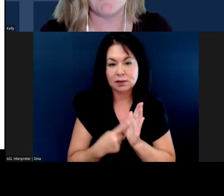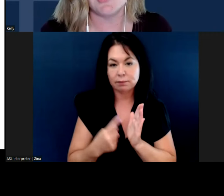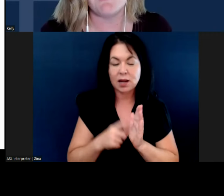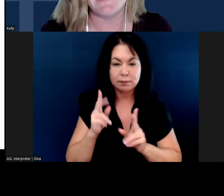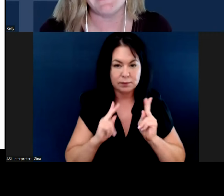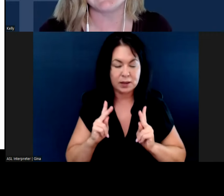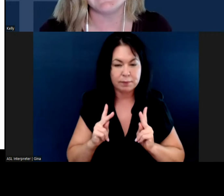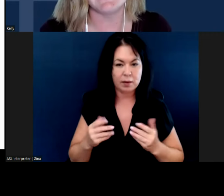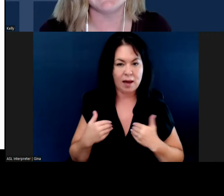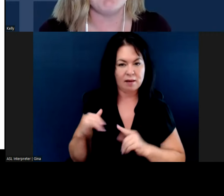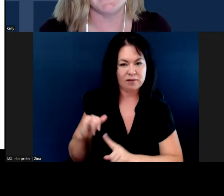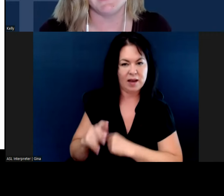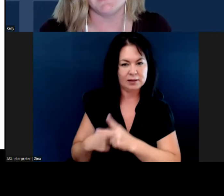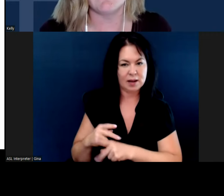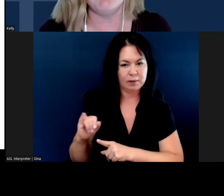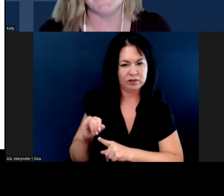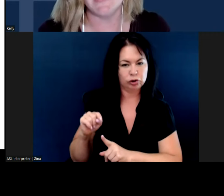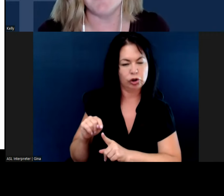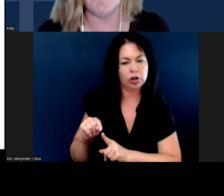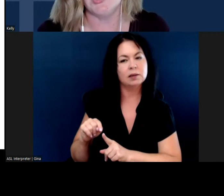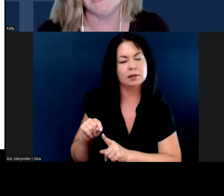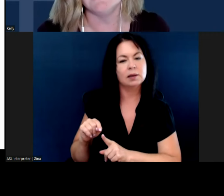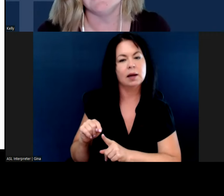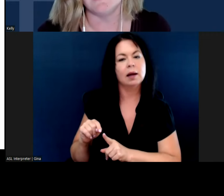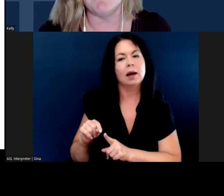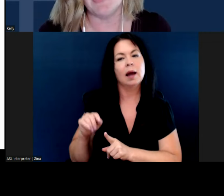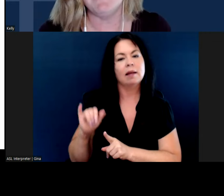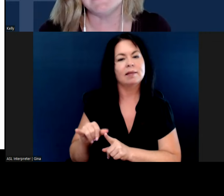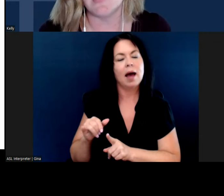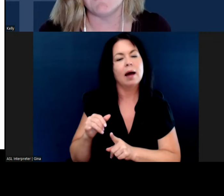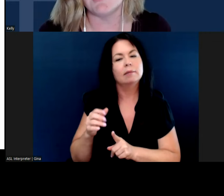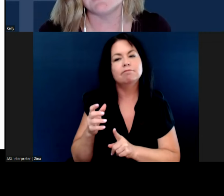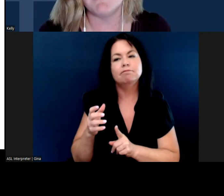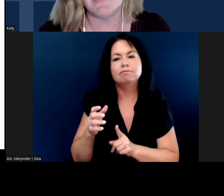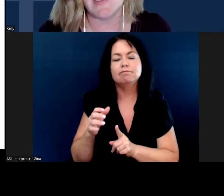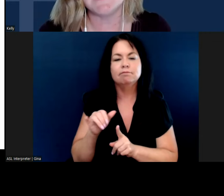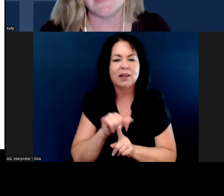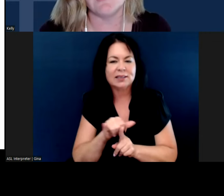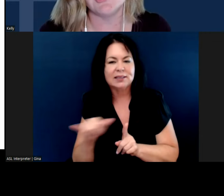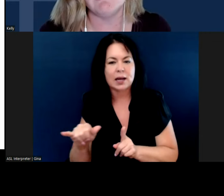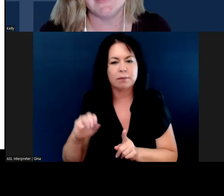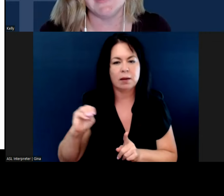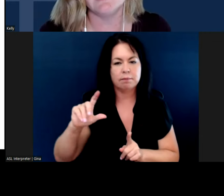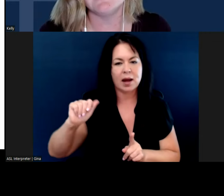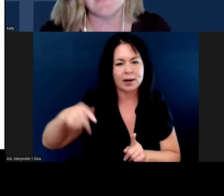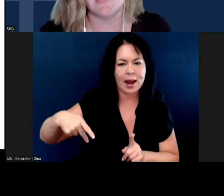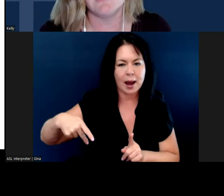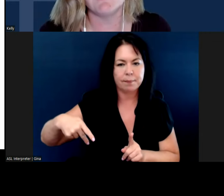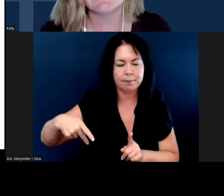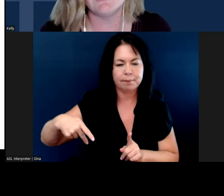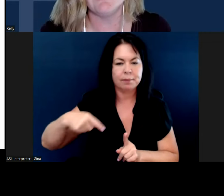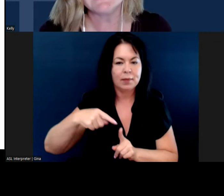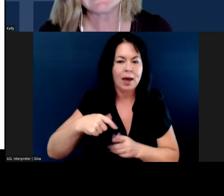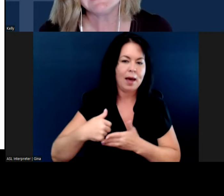supplement coverage that acts as a Medicare or a Medigap would, helping to cover some of the gaps that original Medicare does not